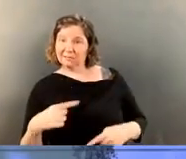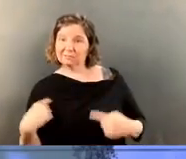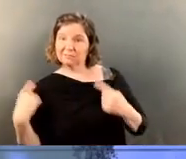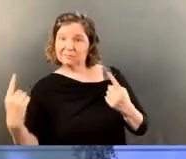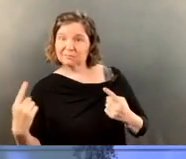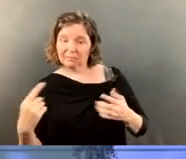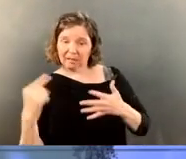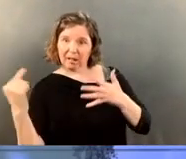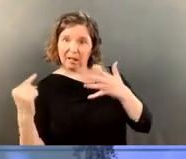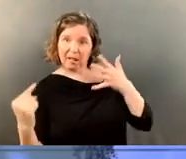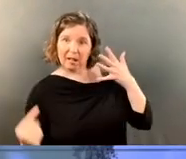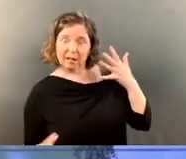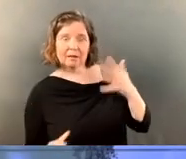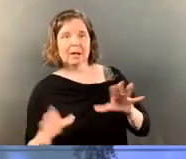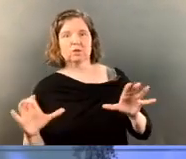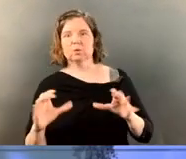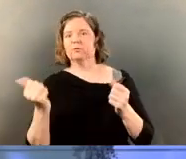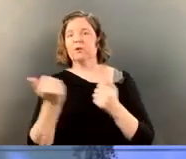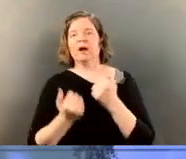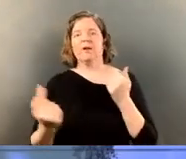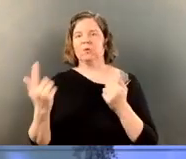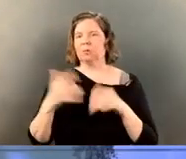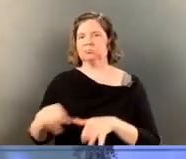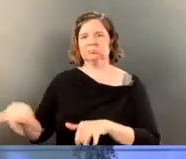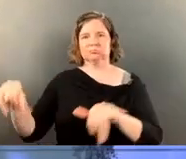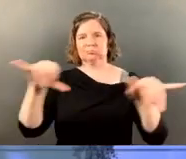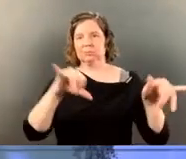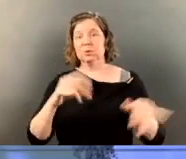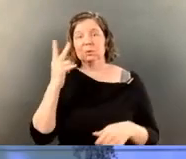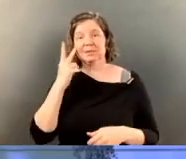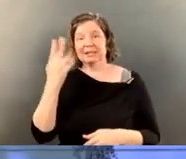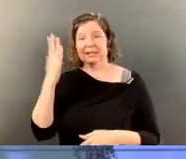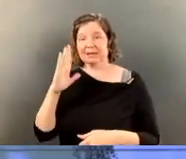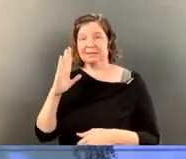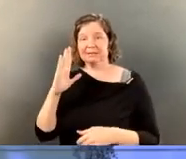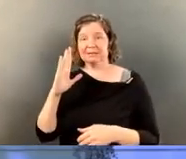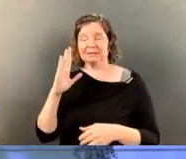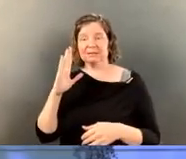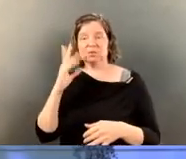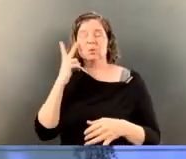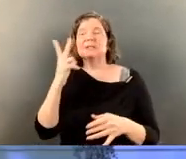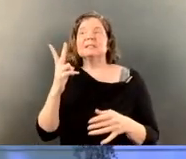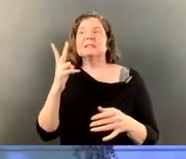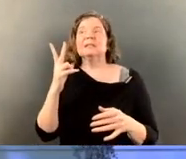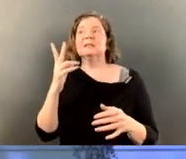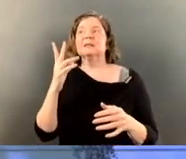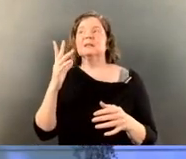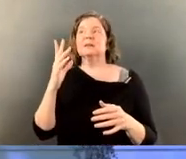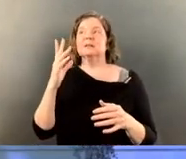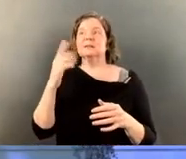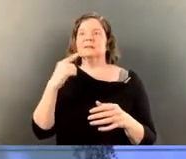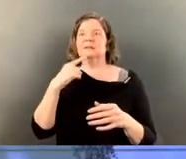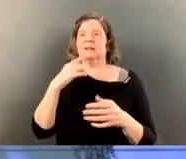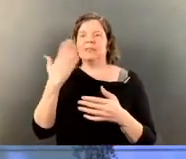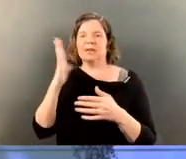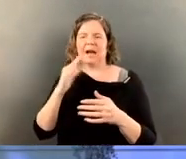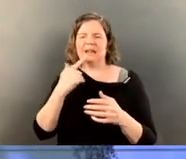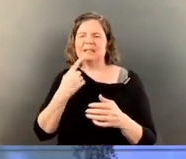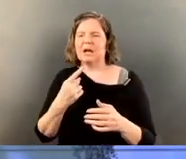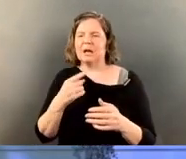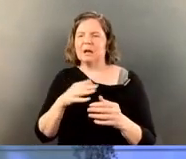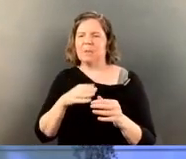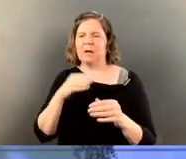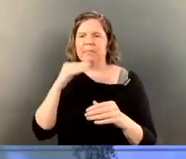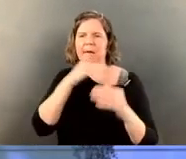done." And he can do this for everybody. You can see God the lies I can tell you, Lord, about the betrayals that